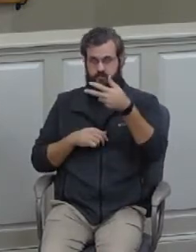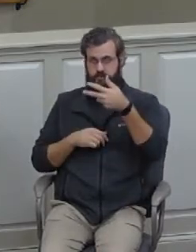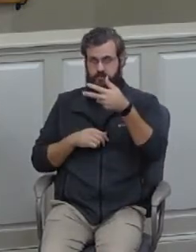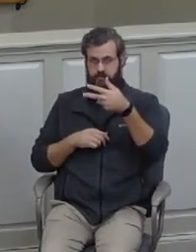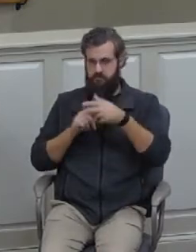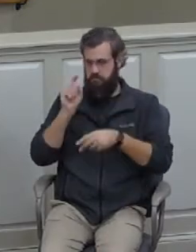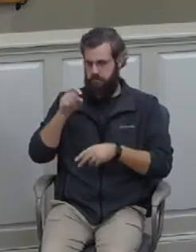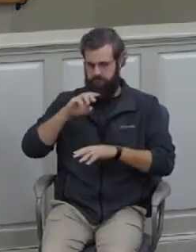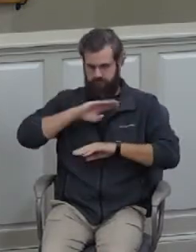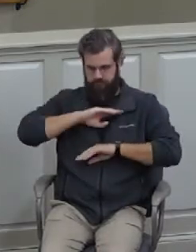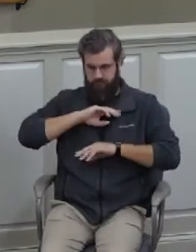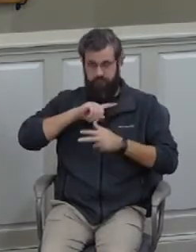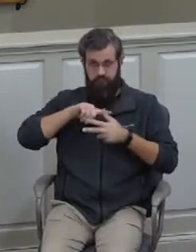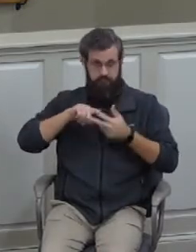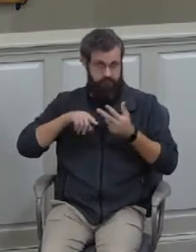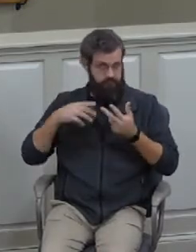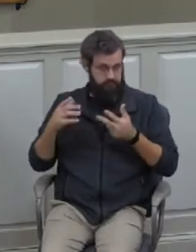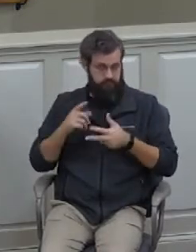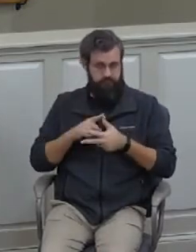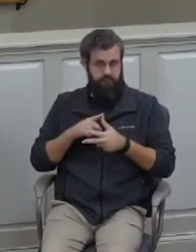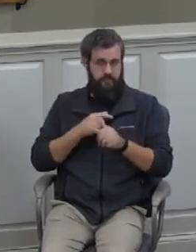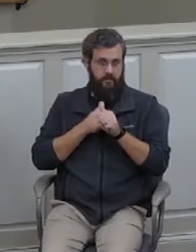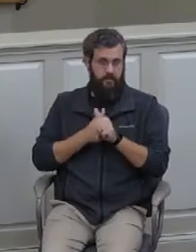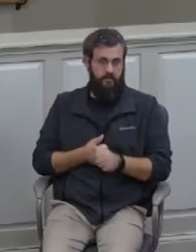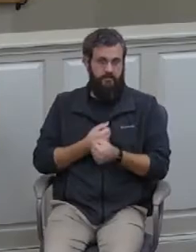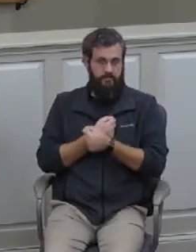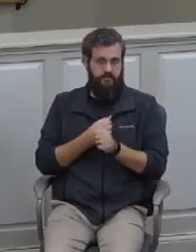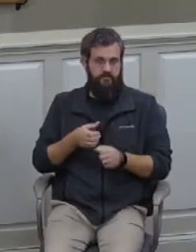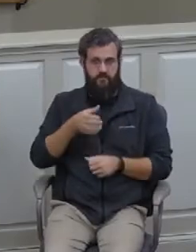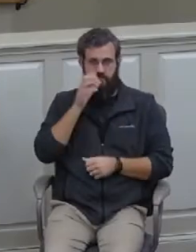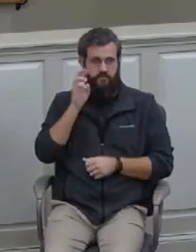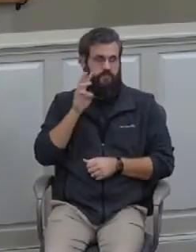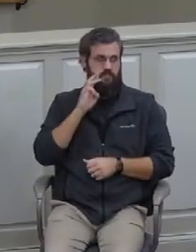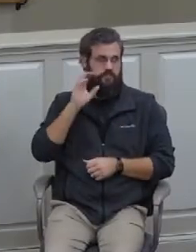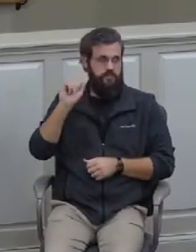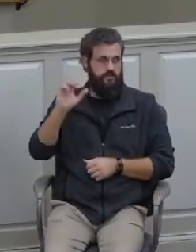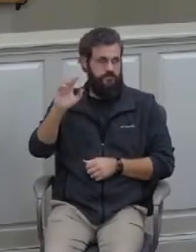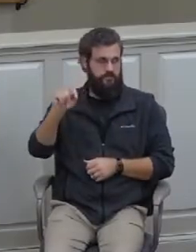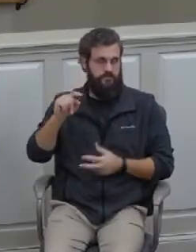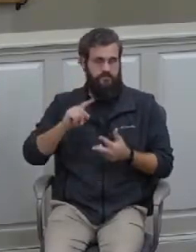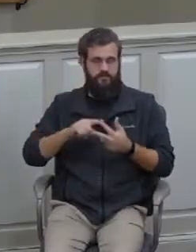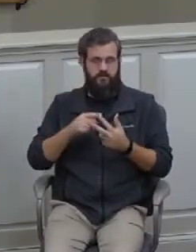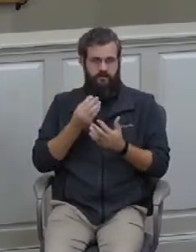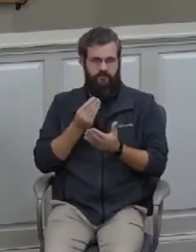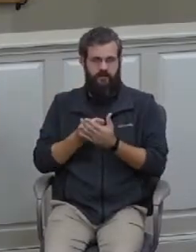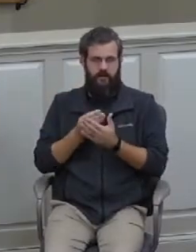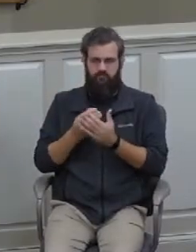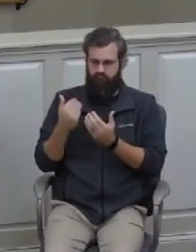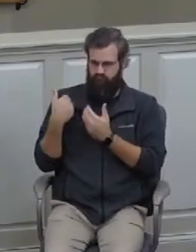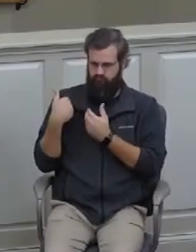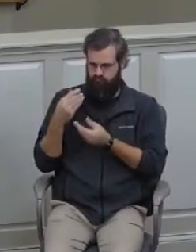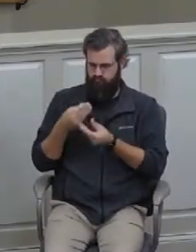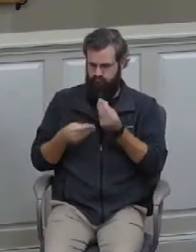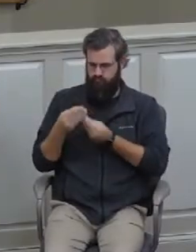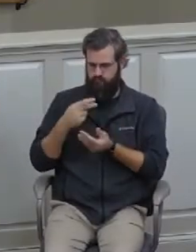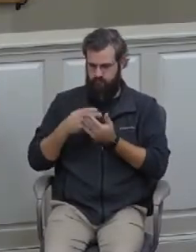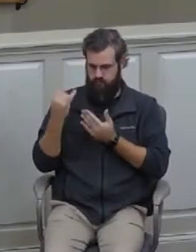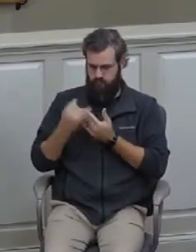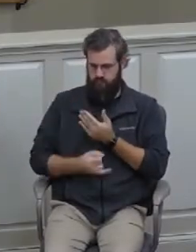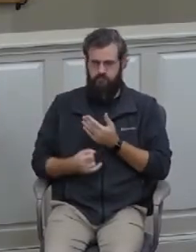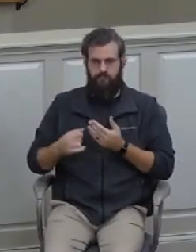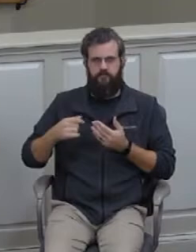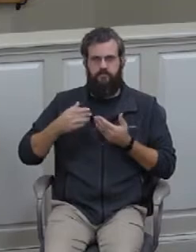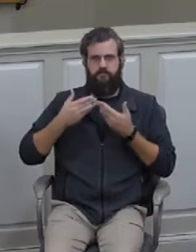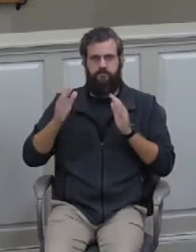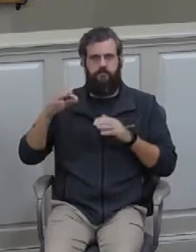met include the compliance with the Safe Drinking Water Act, financial integrity of the project, public health